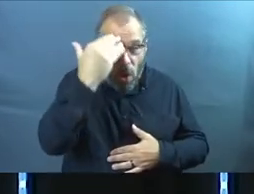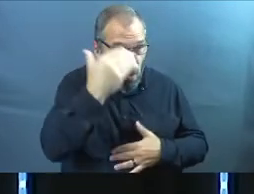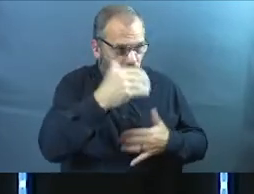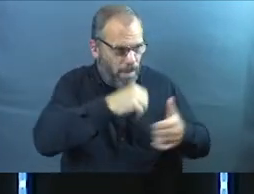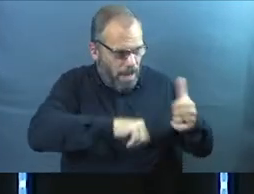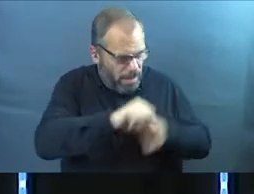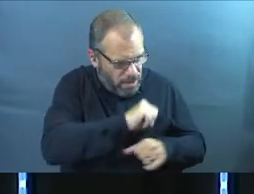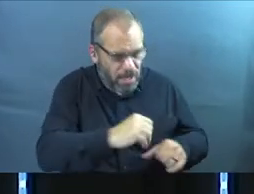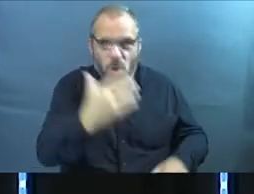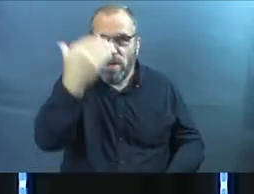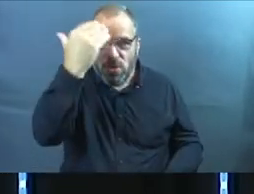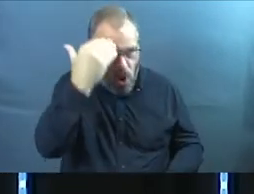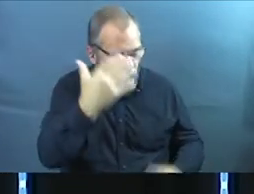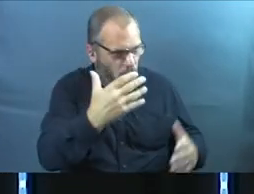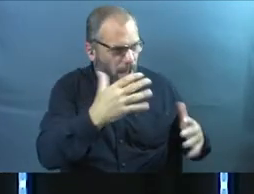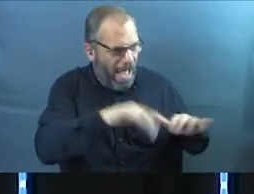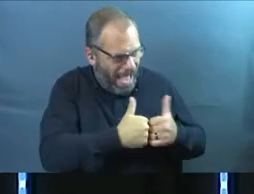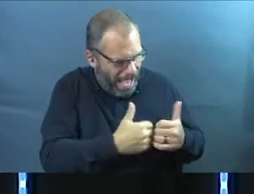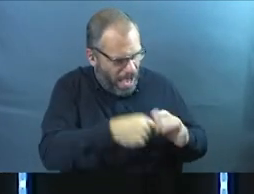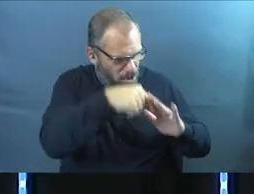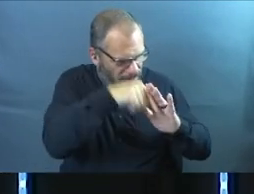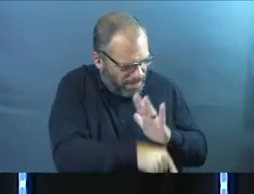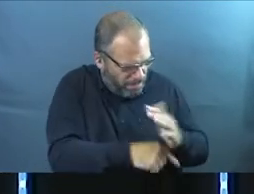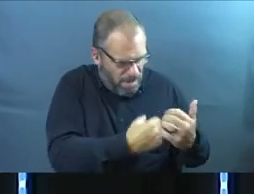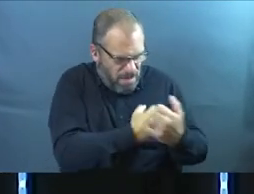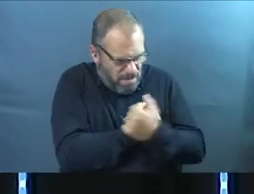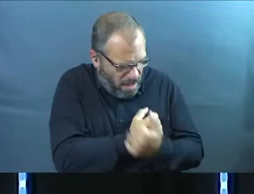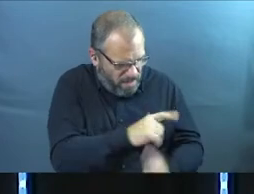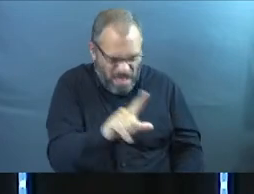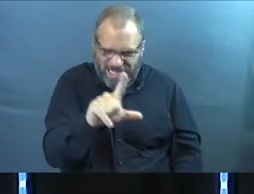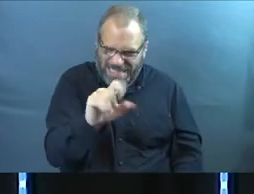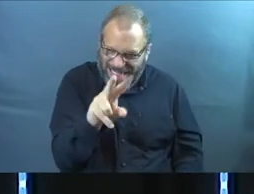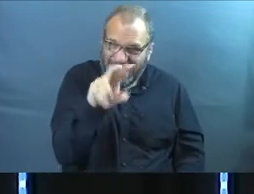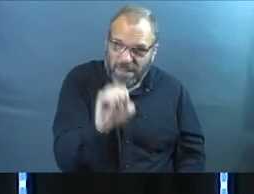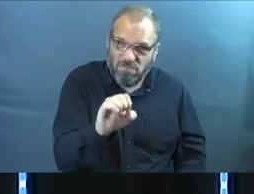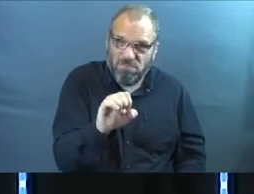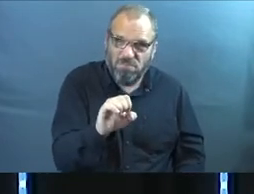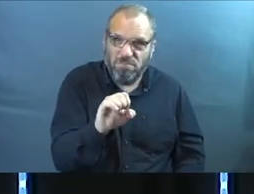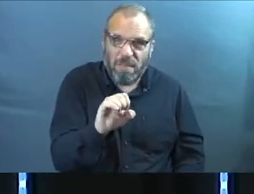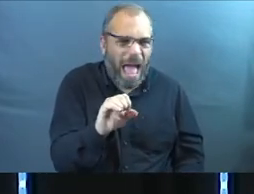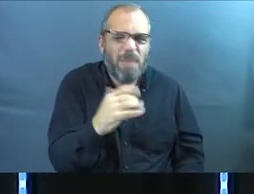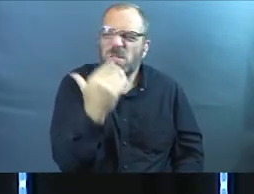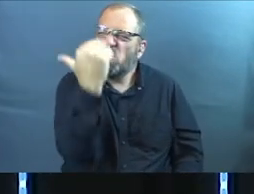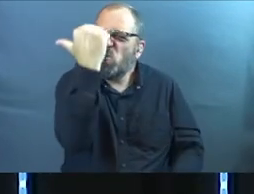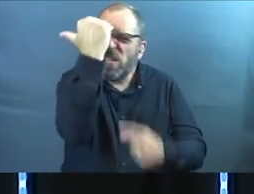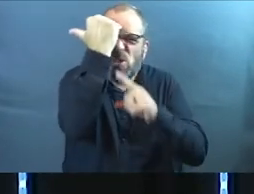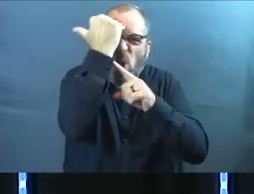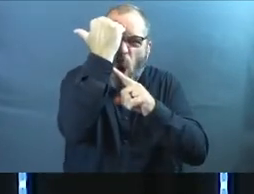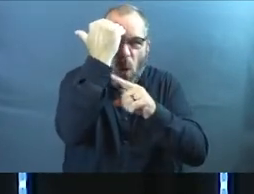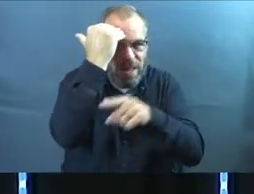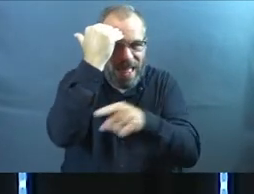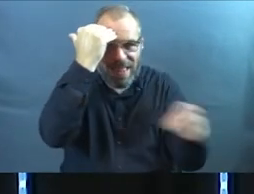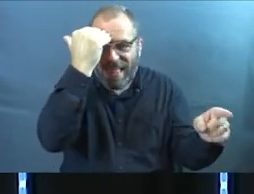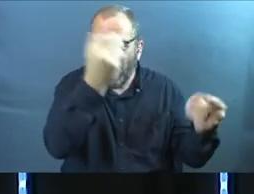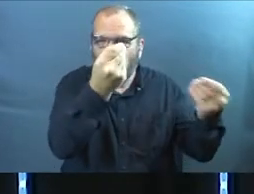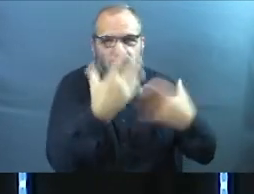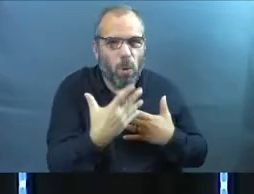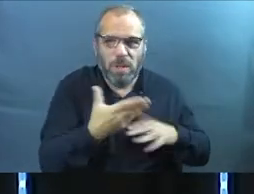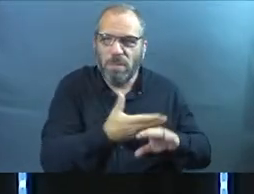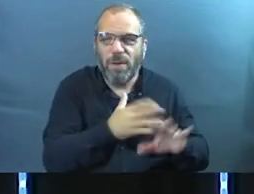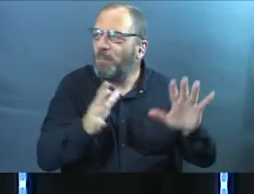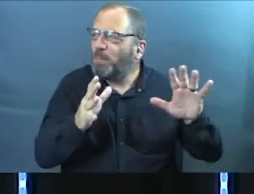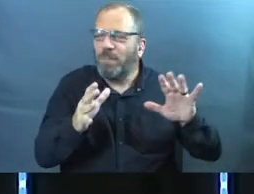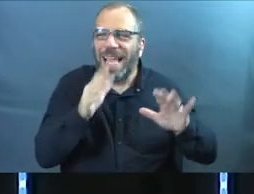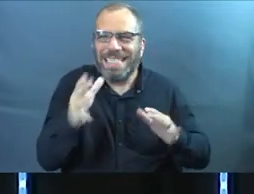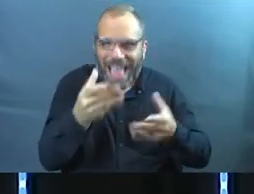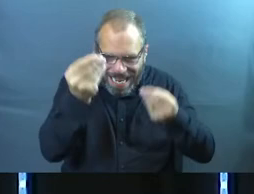about each other, and we know some things about how deep this love actually goes for us. Right? And we know it in a way that nobody could have ever told us before. It's